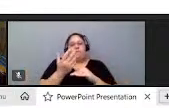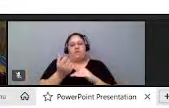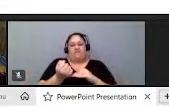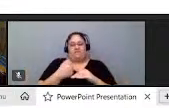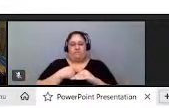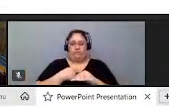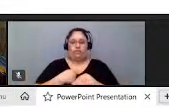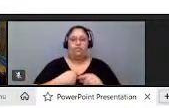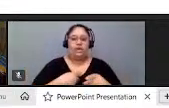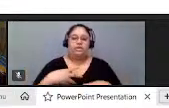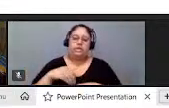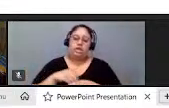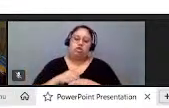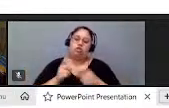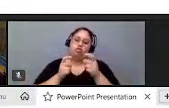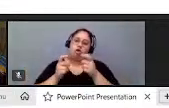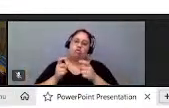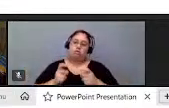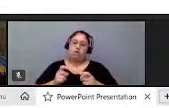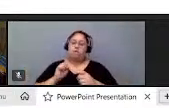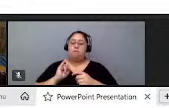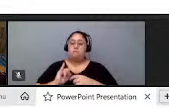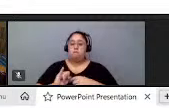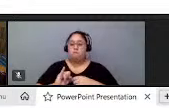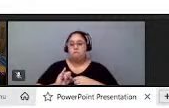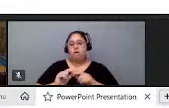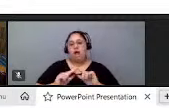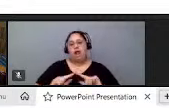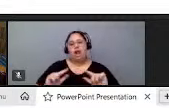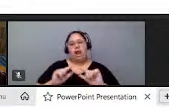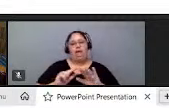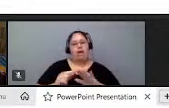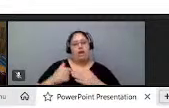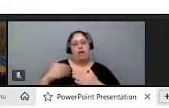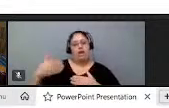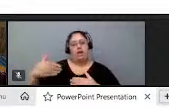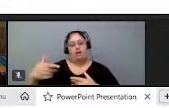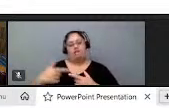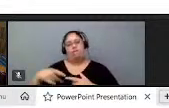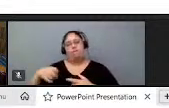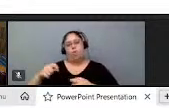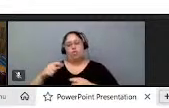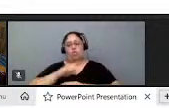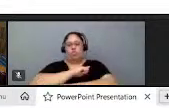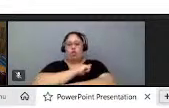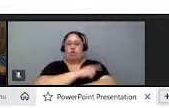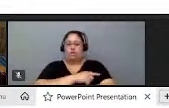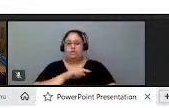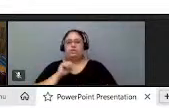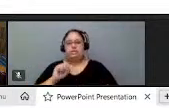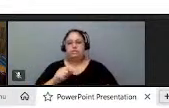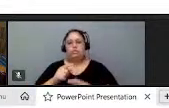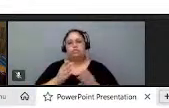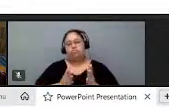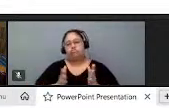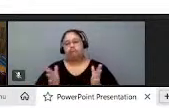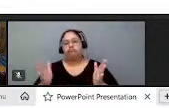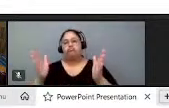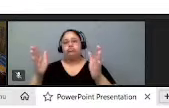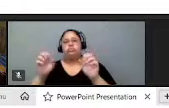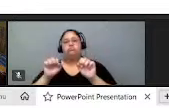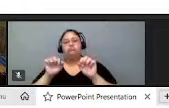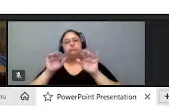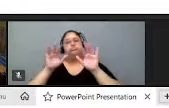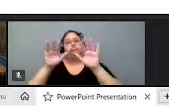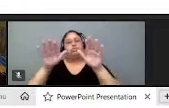what is in the control um on the land side for the port authority and that obviously extends then to seawood uh